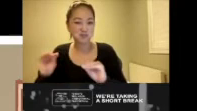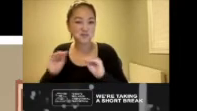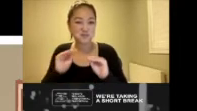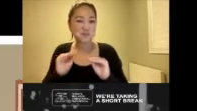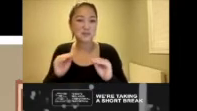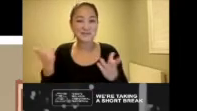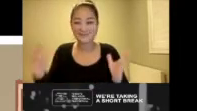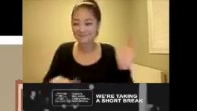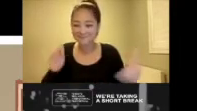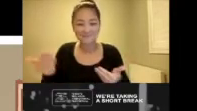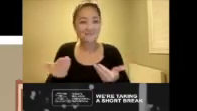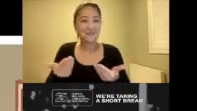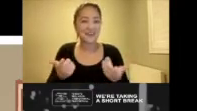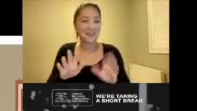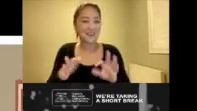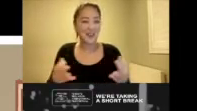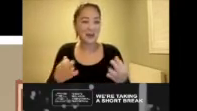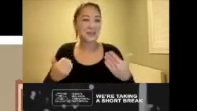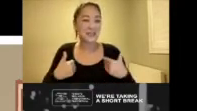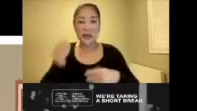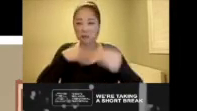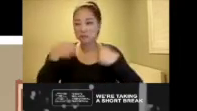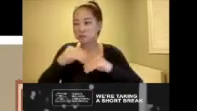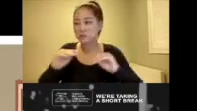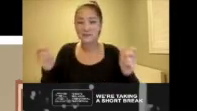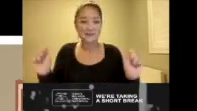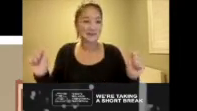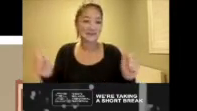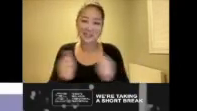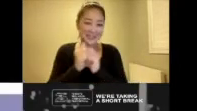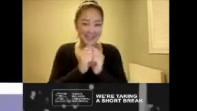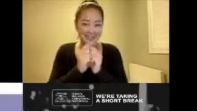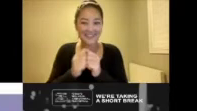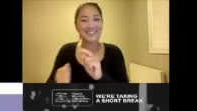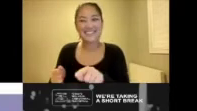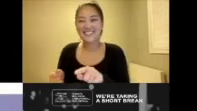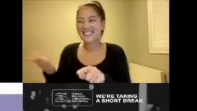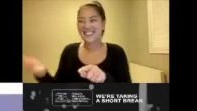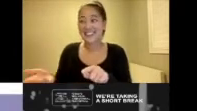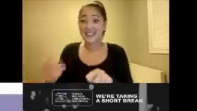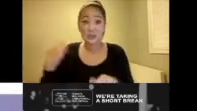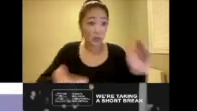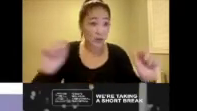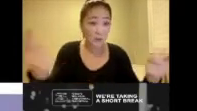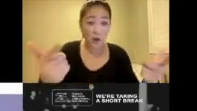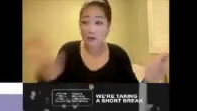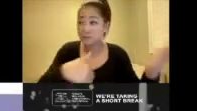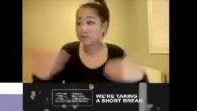to the courtyard, and with their coal barbecue grill managed to feed